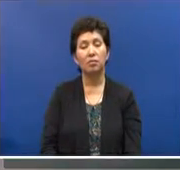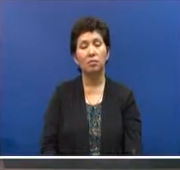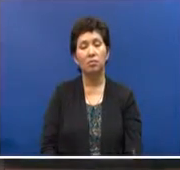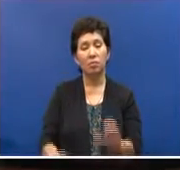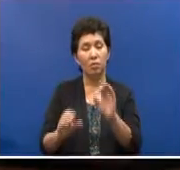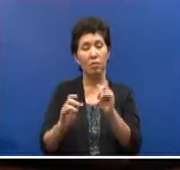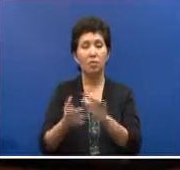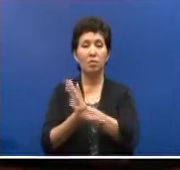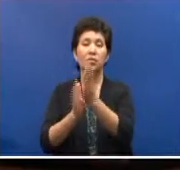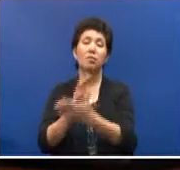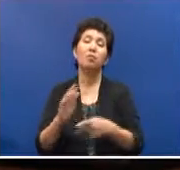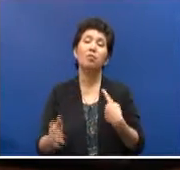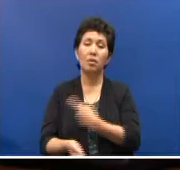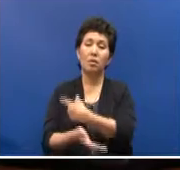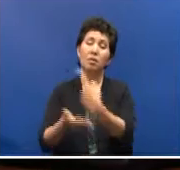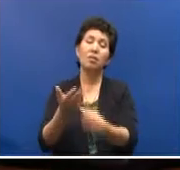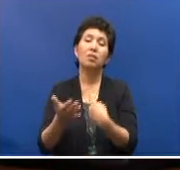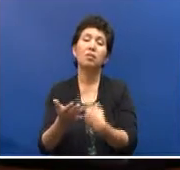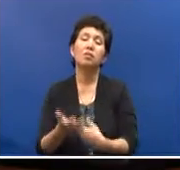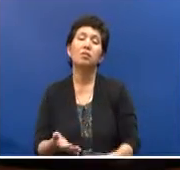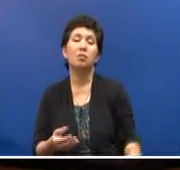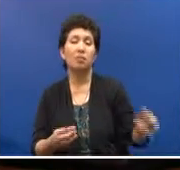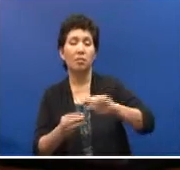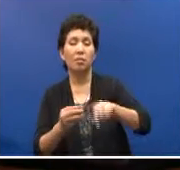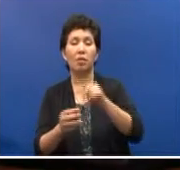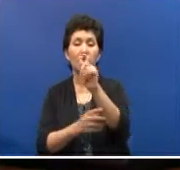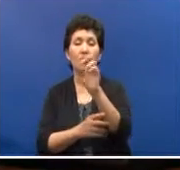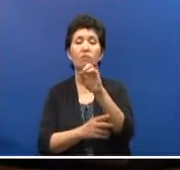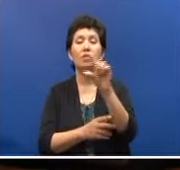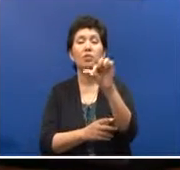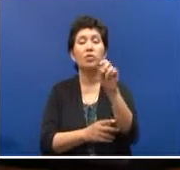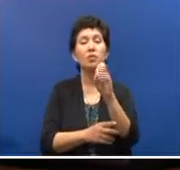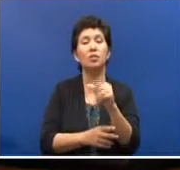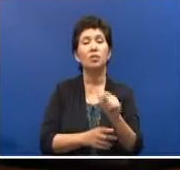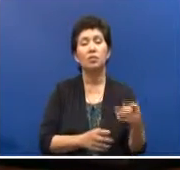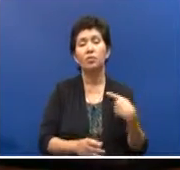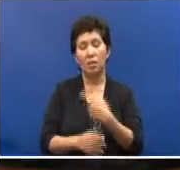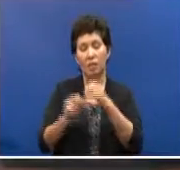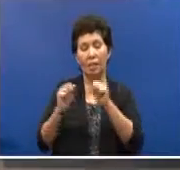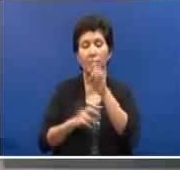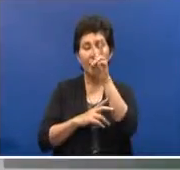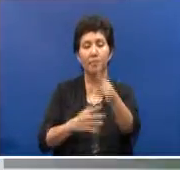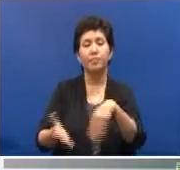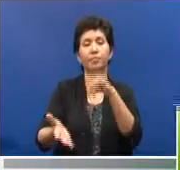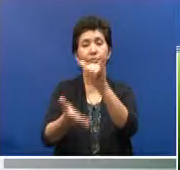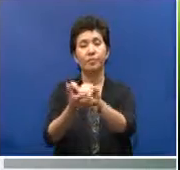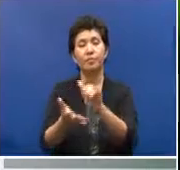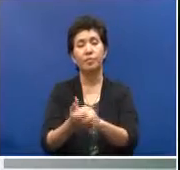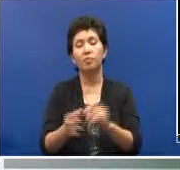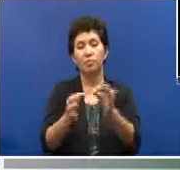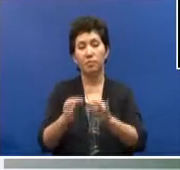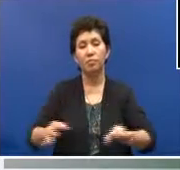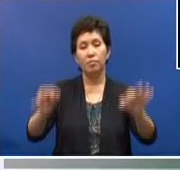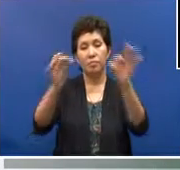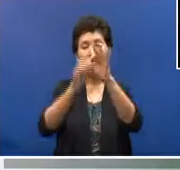Okay, so when we discuss about prejudice and discrimination just now, we can see that an important